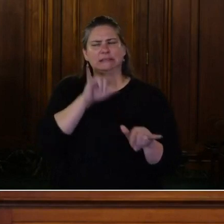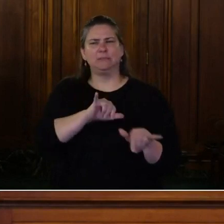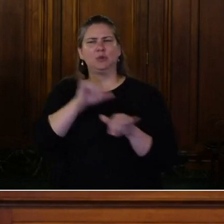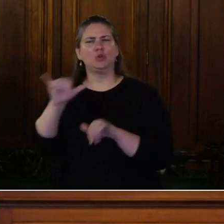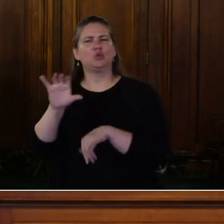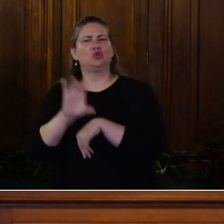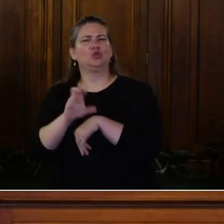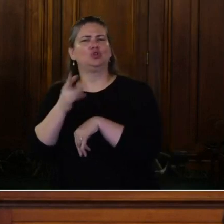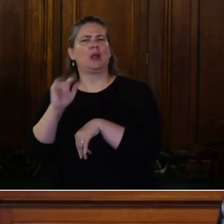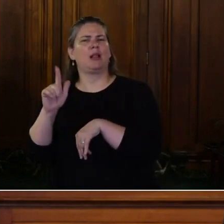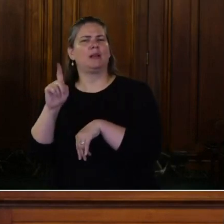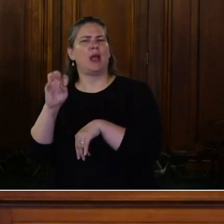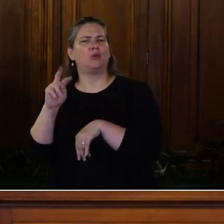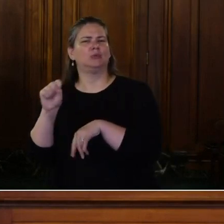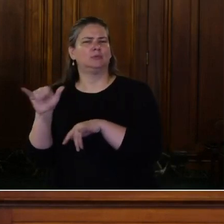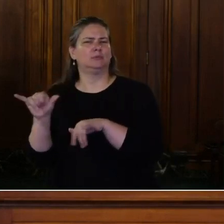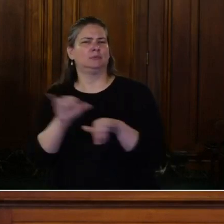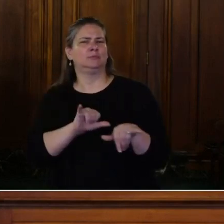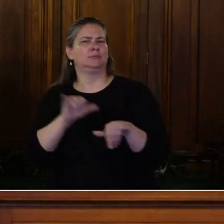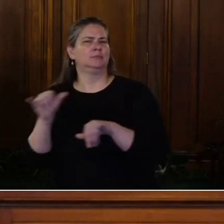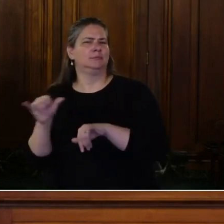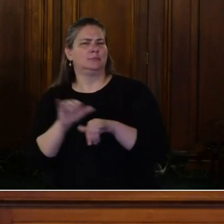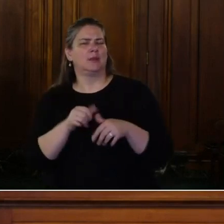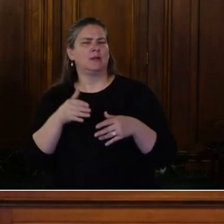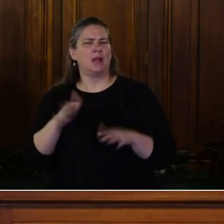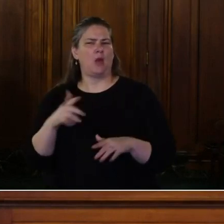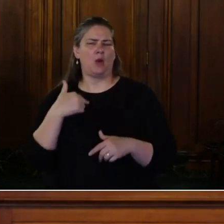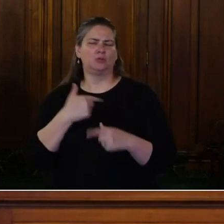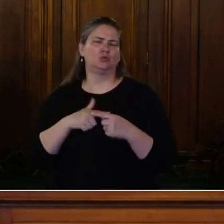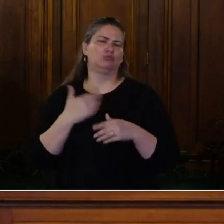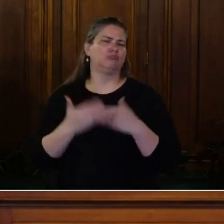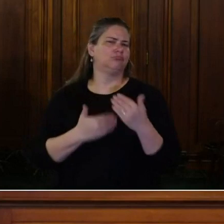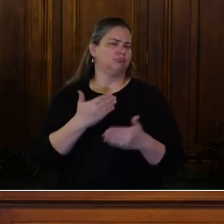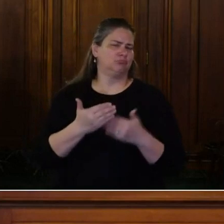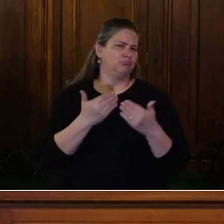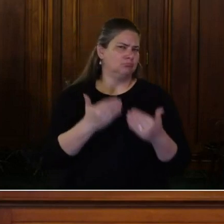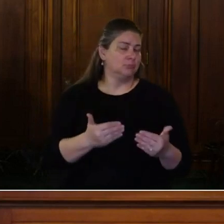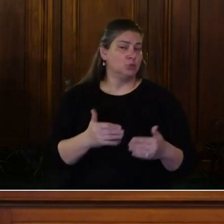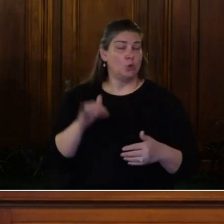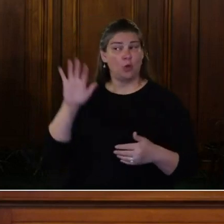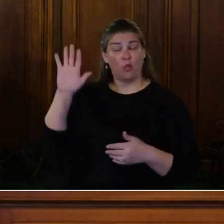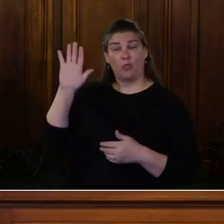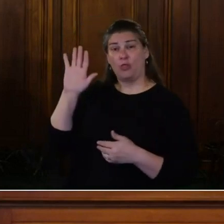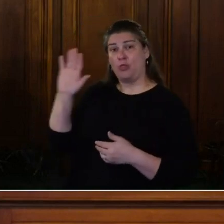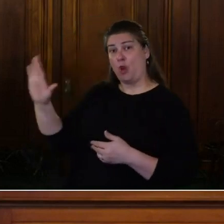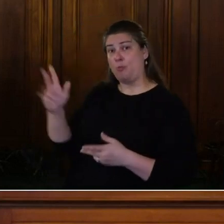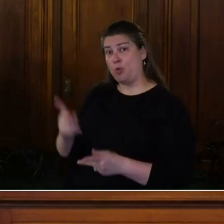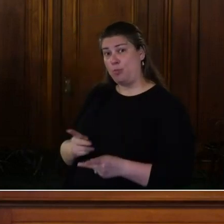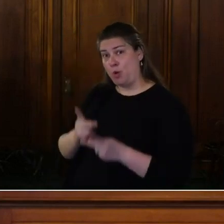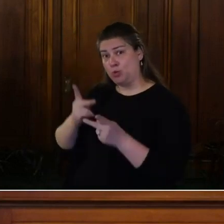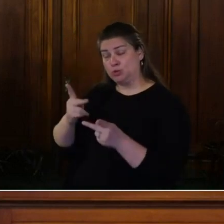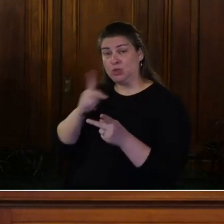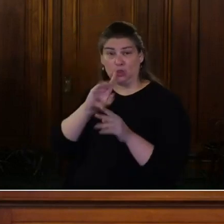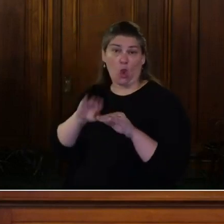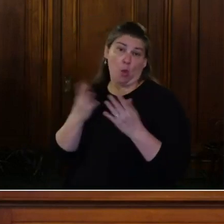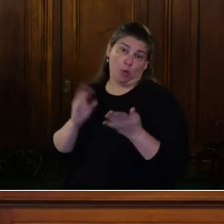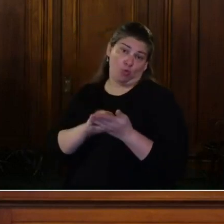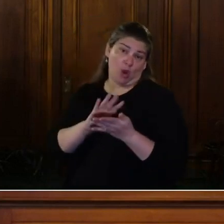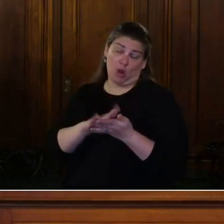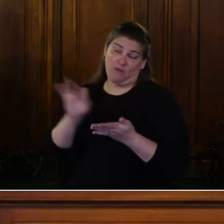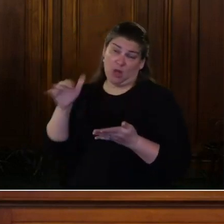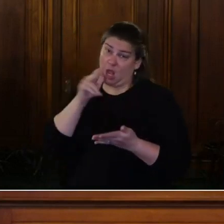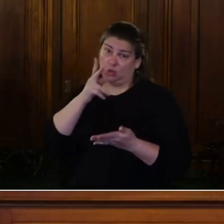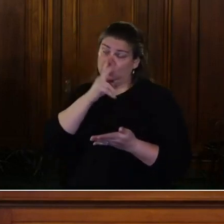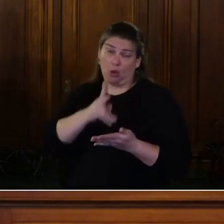Churchill provided to us that allowed us to move forward there. So that proposal is an open record. If you haven't already